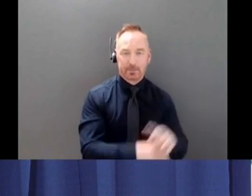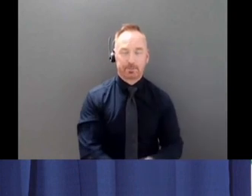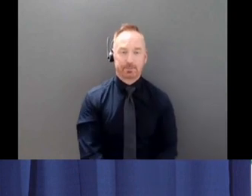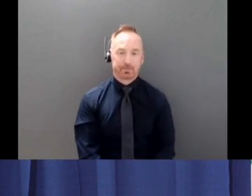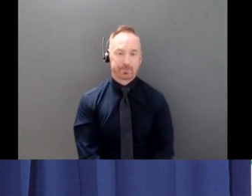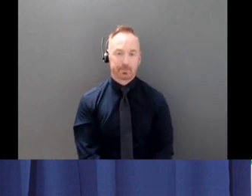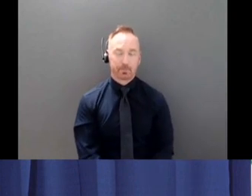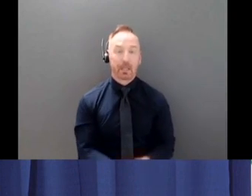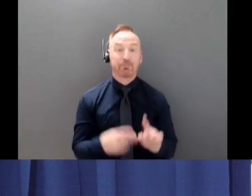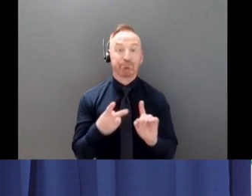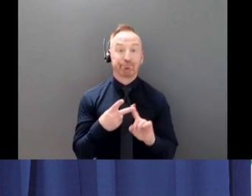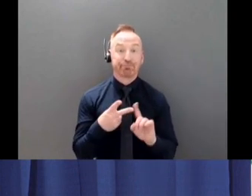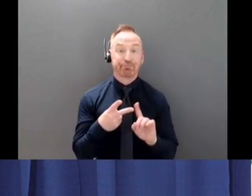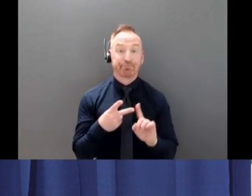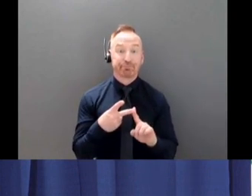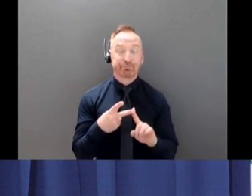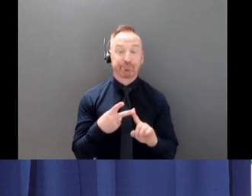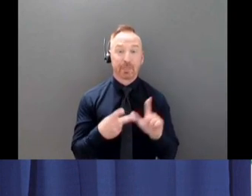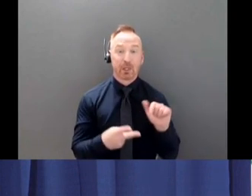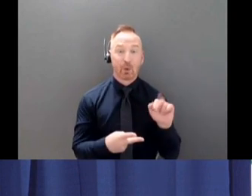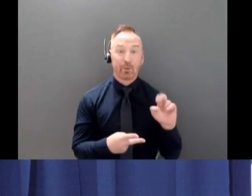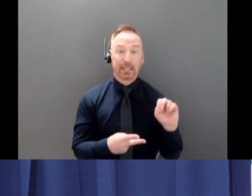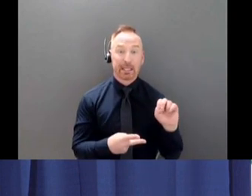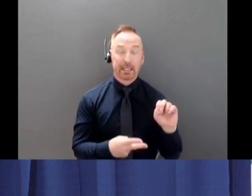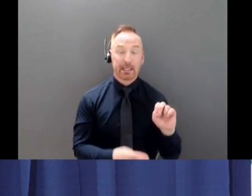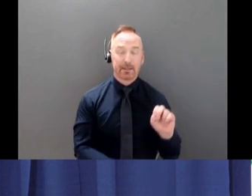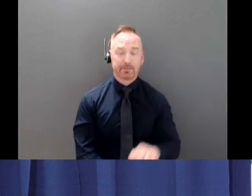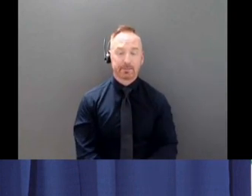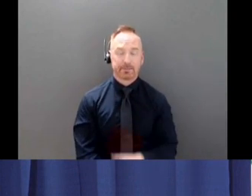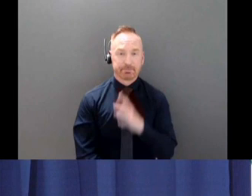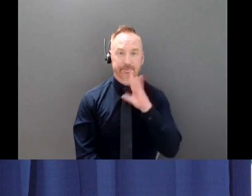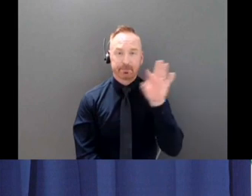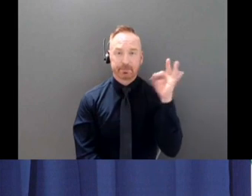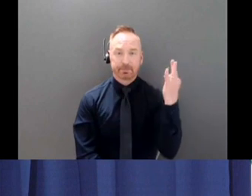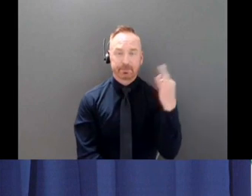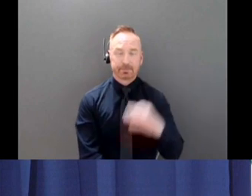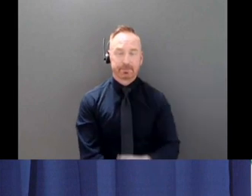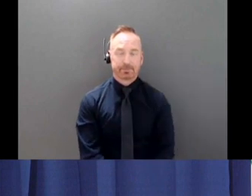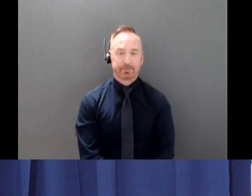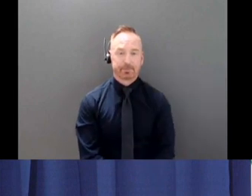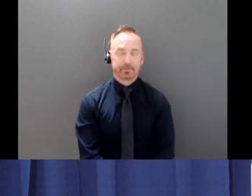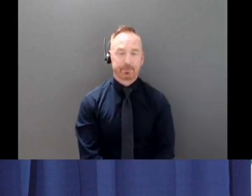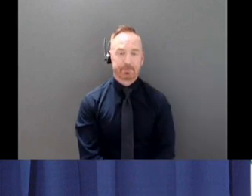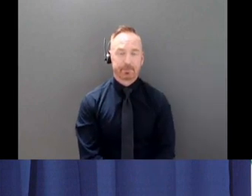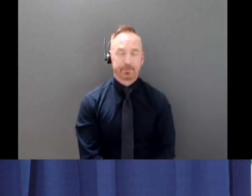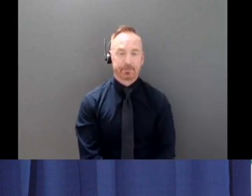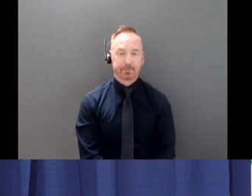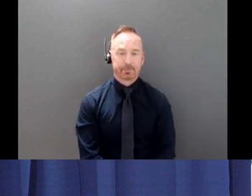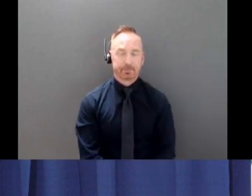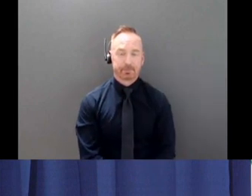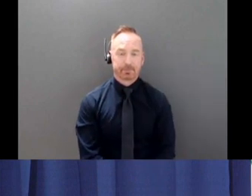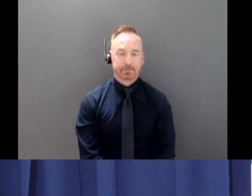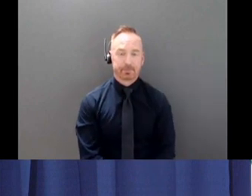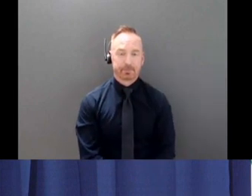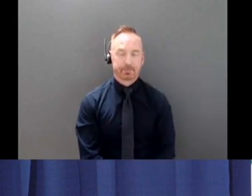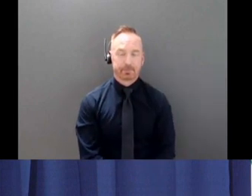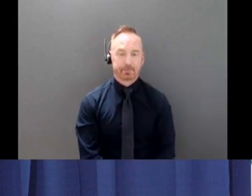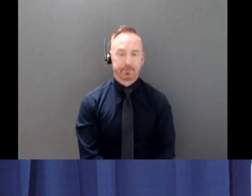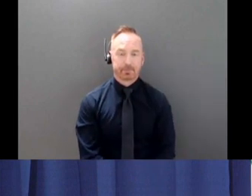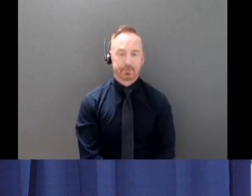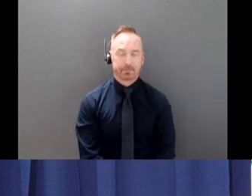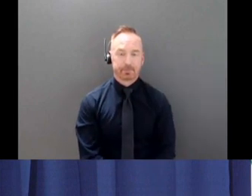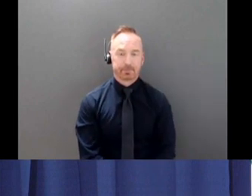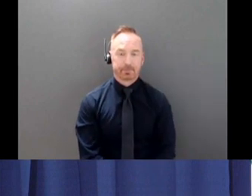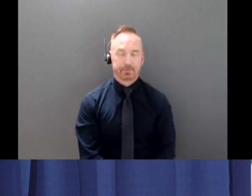Oui, ma deuxième question, c'est pour les personnes qui peuvent pas se faire vacciner. Avec le nombre de cas en ce moment au territoire,